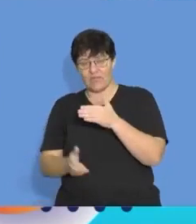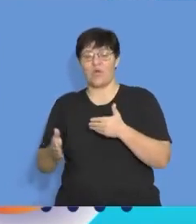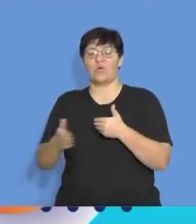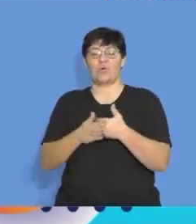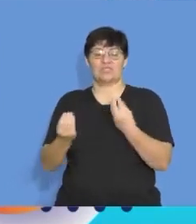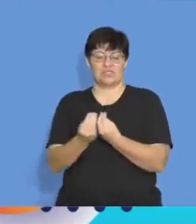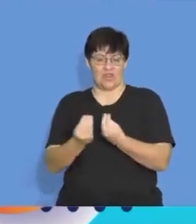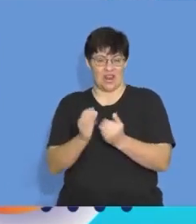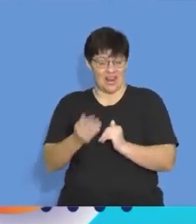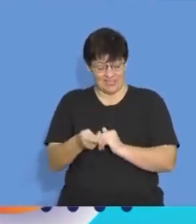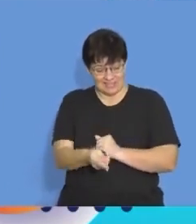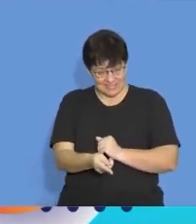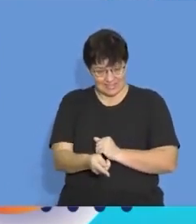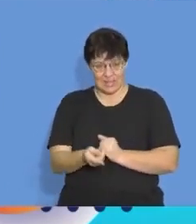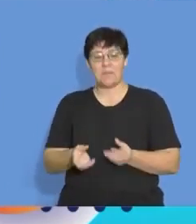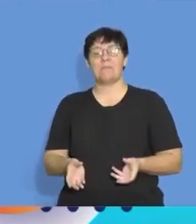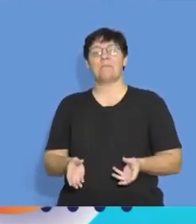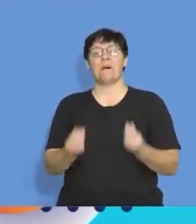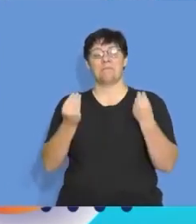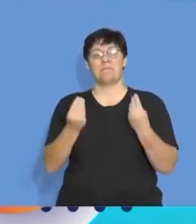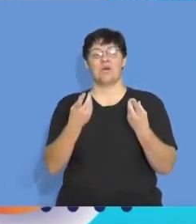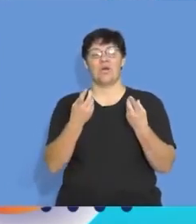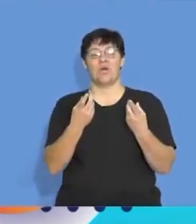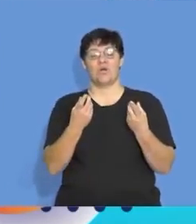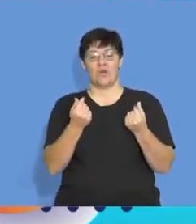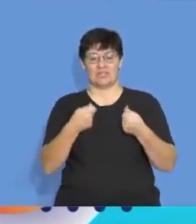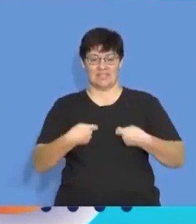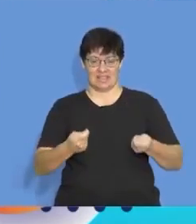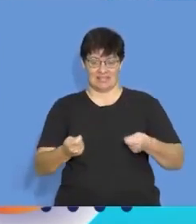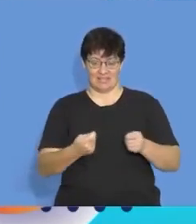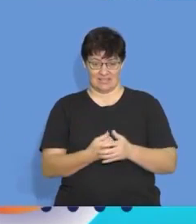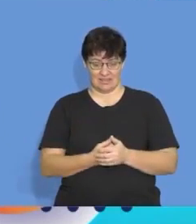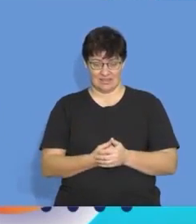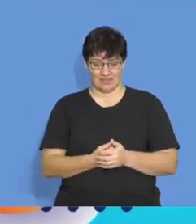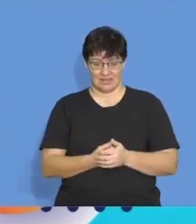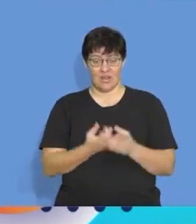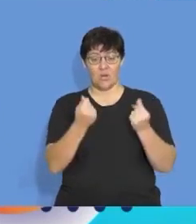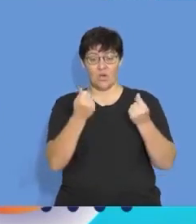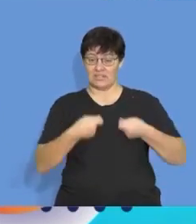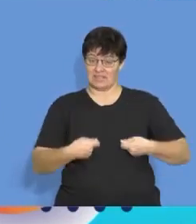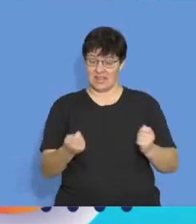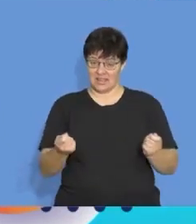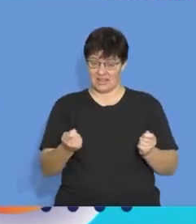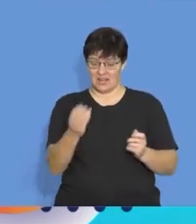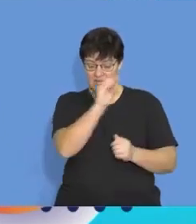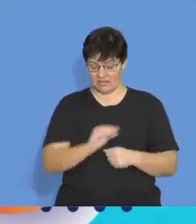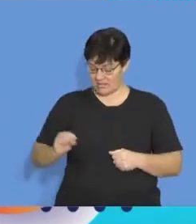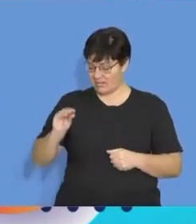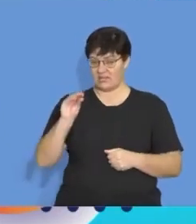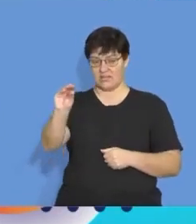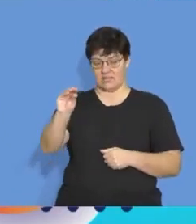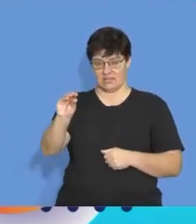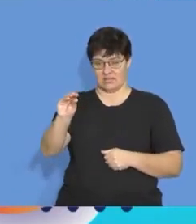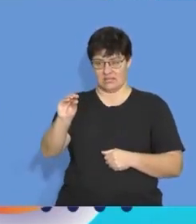and that then gives you your cost of sales. Take that cost of sales, slot it into your calculation. Here